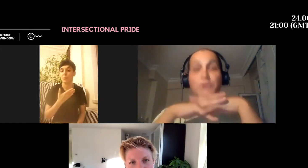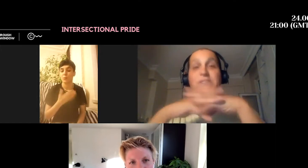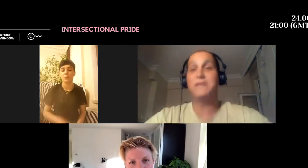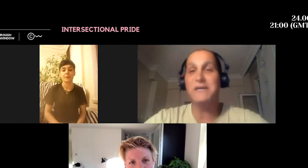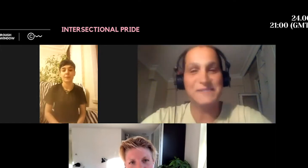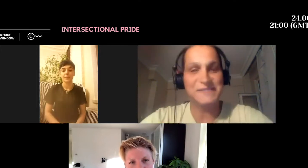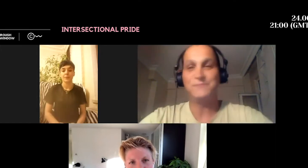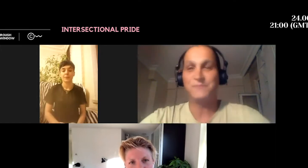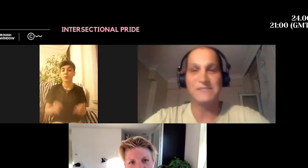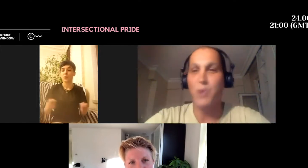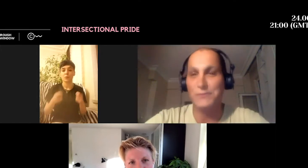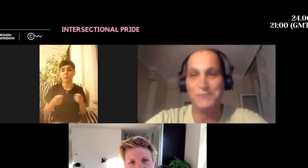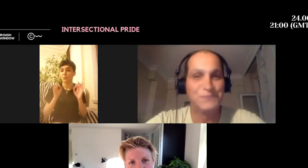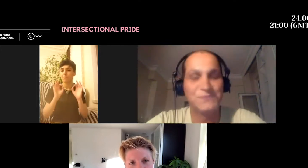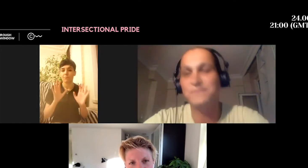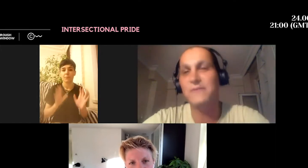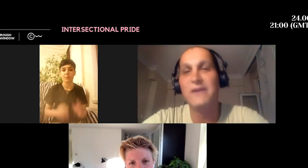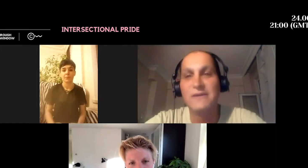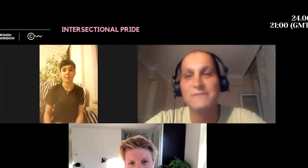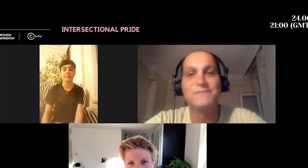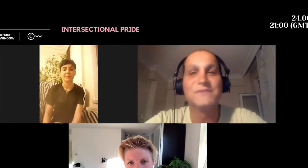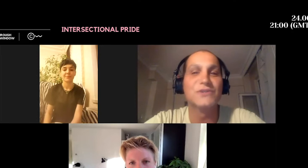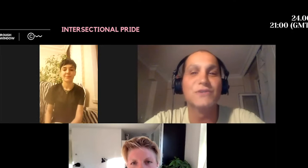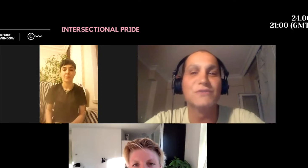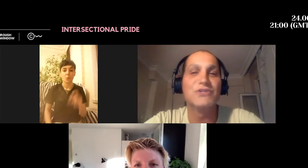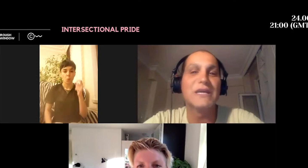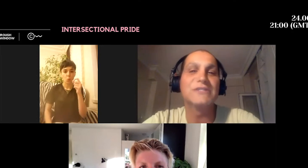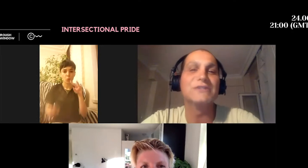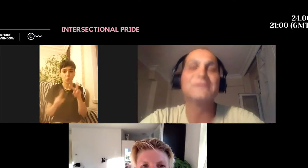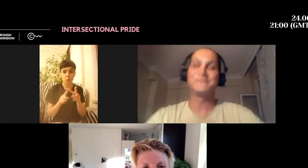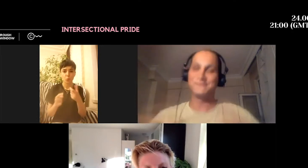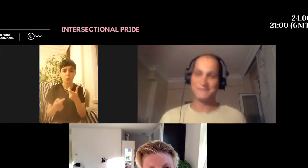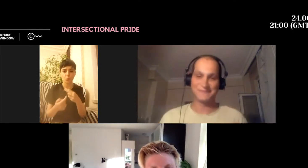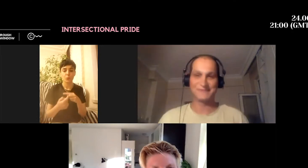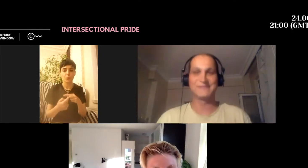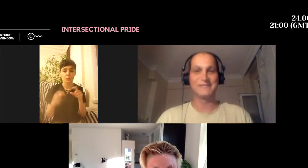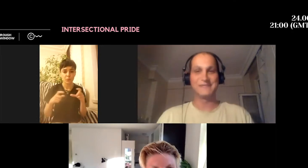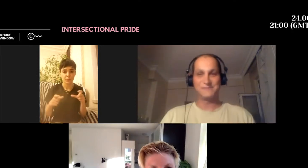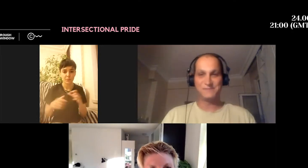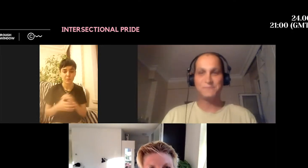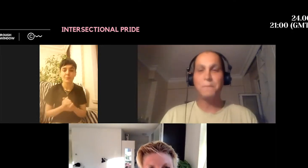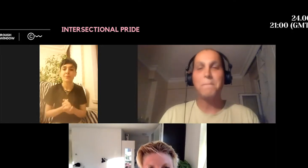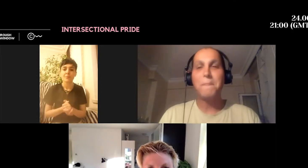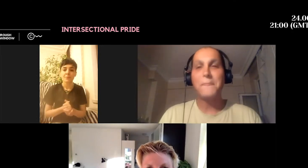Onur is with us, Simone. Mm-hmm. So would you like to